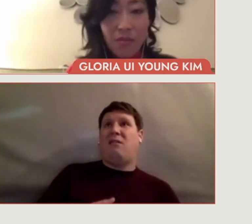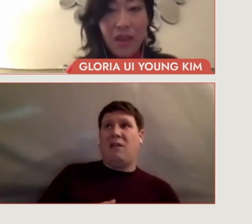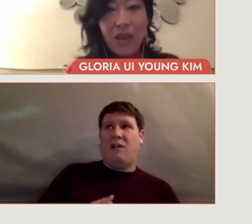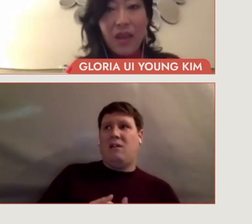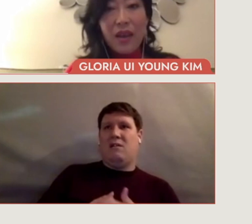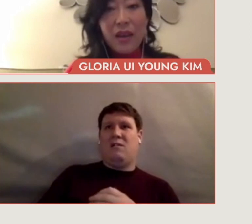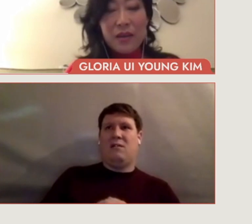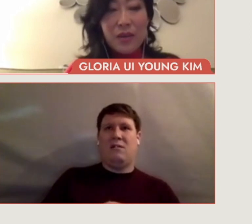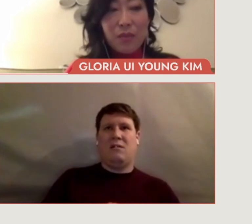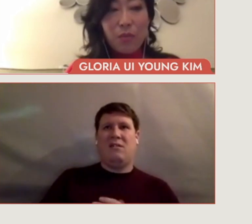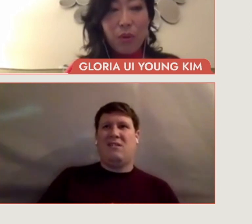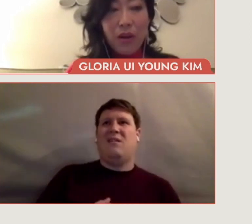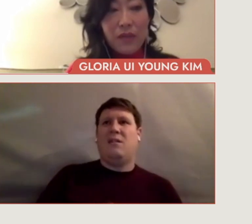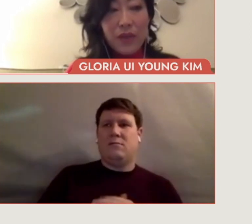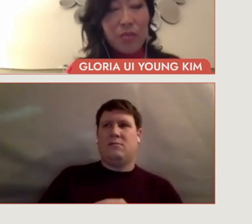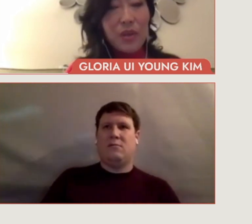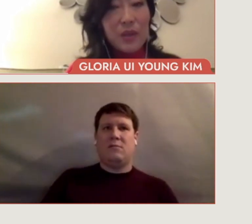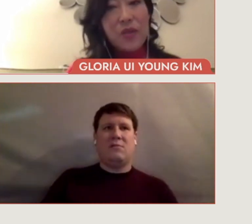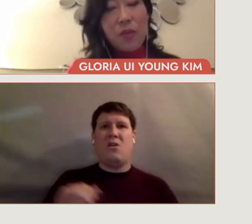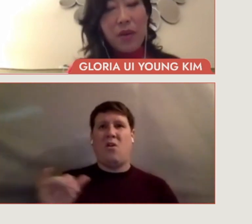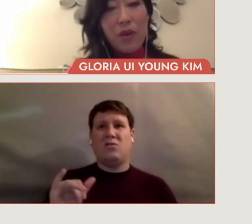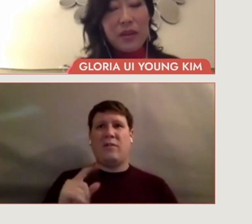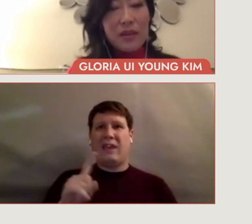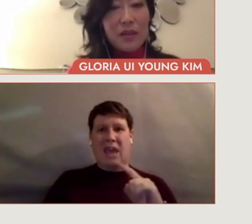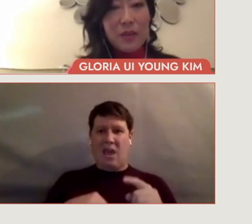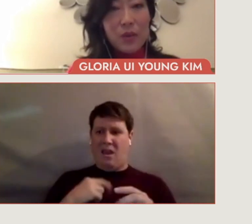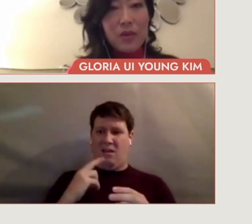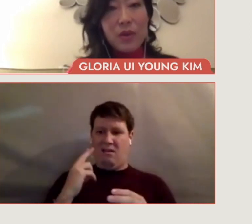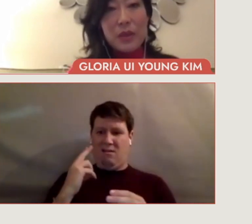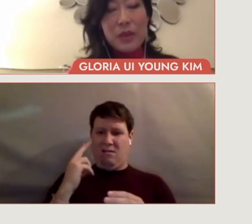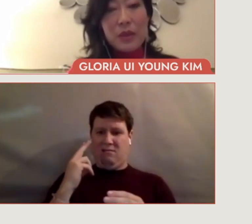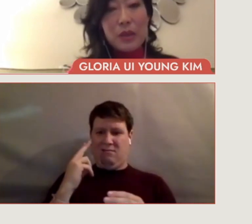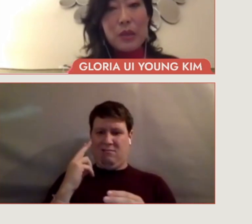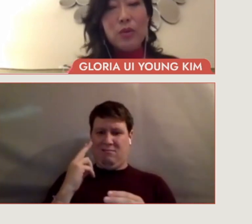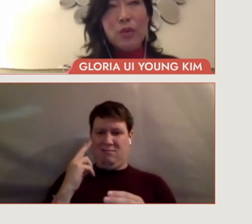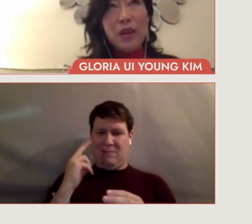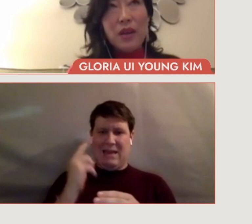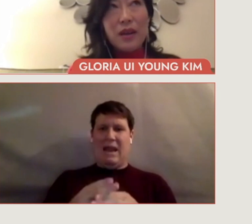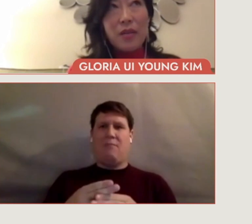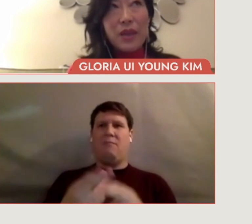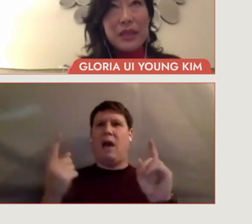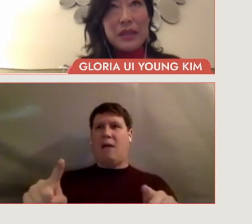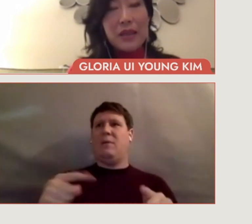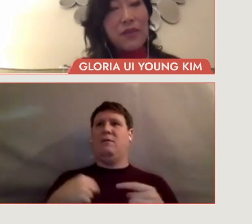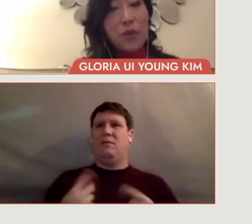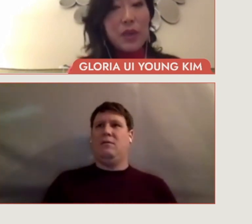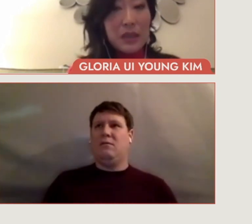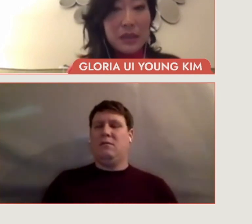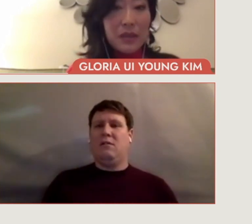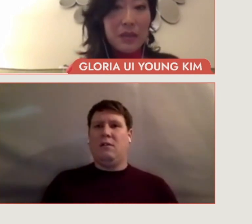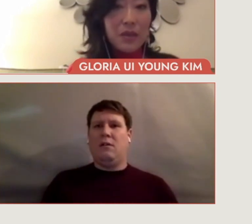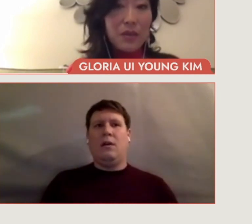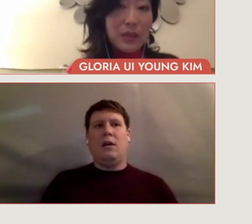them. And part of the impetus of my wanting to tell this story was to basically give